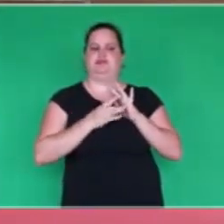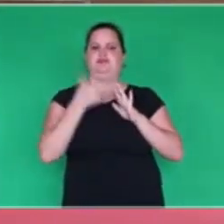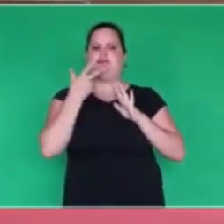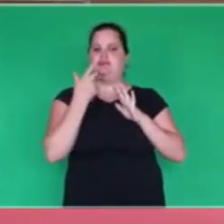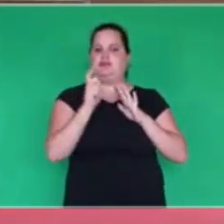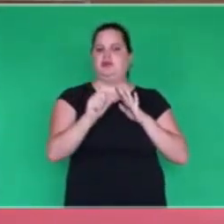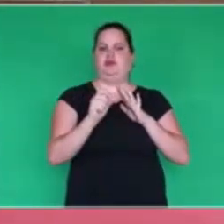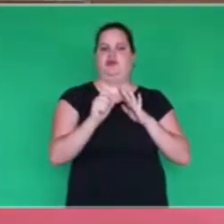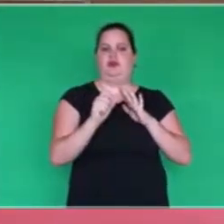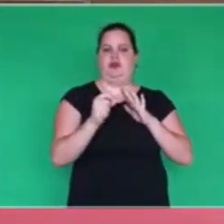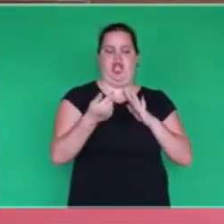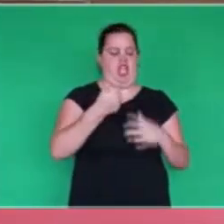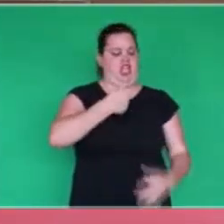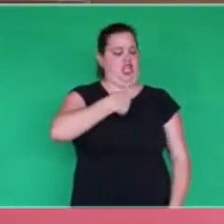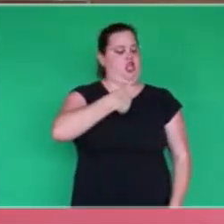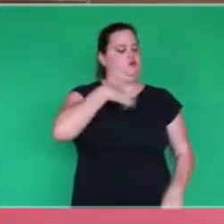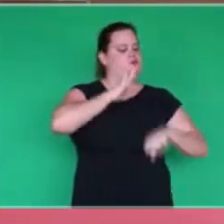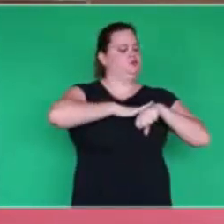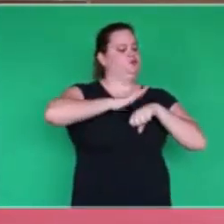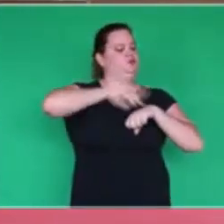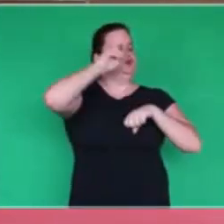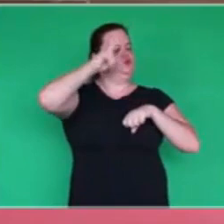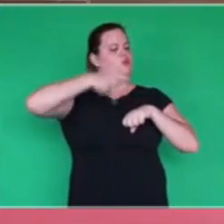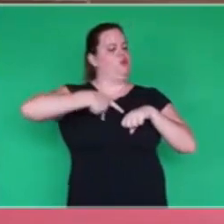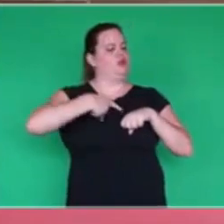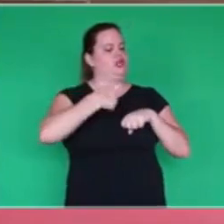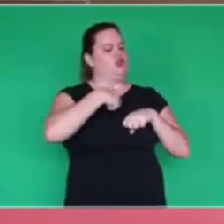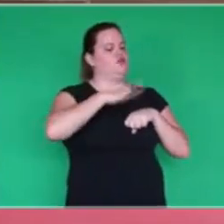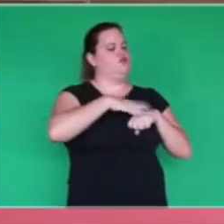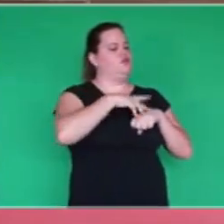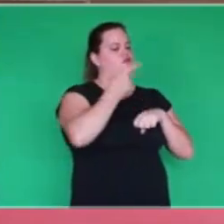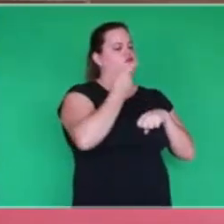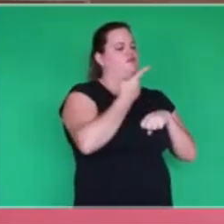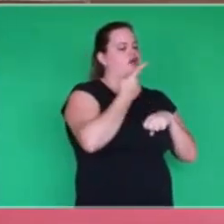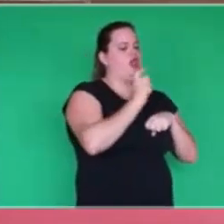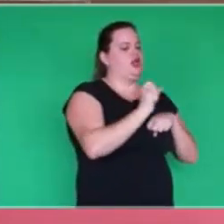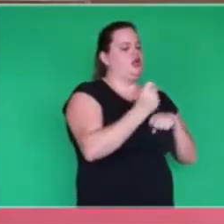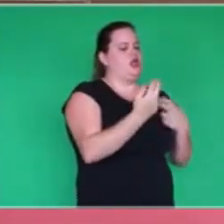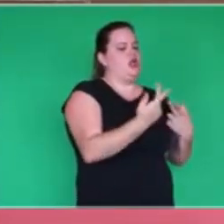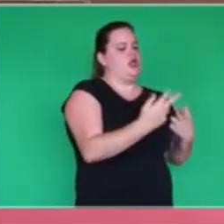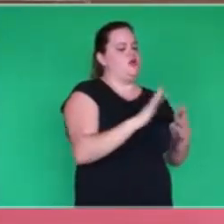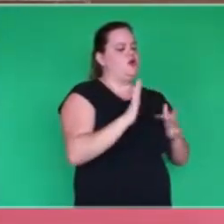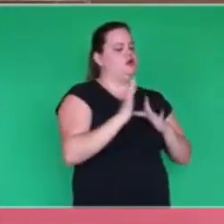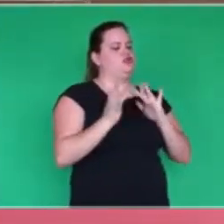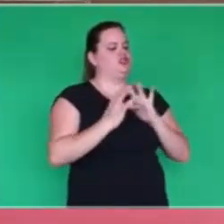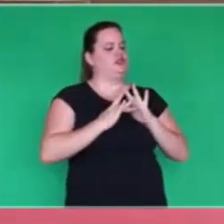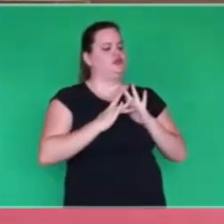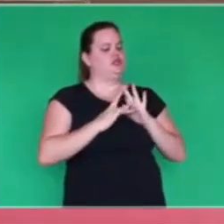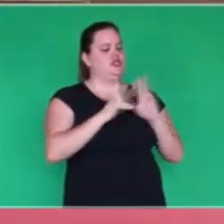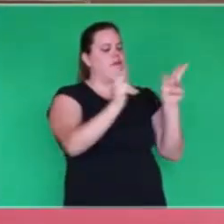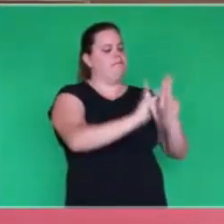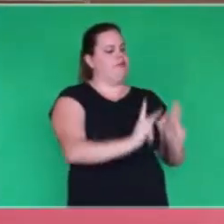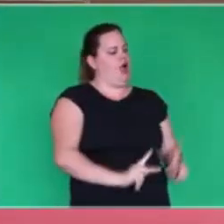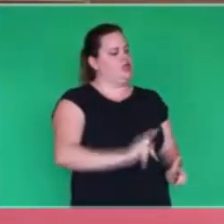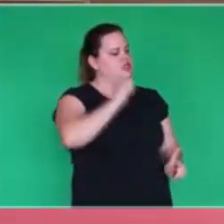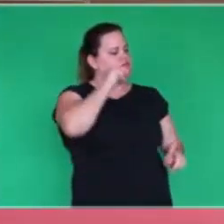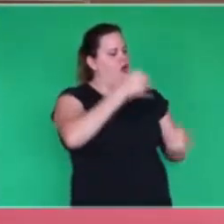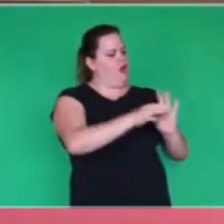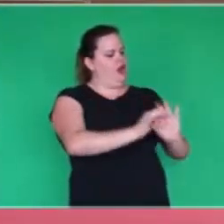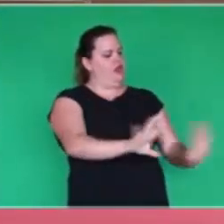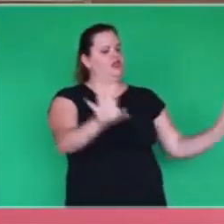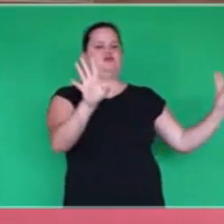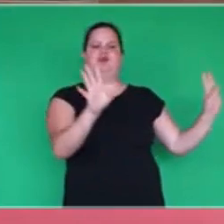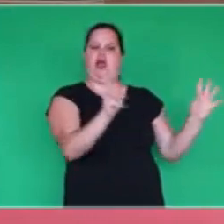that everybody wants to pursue their own desires. However, God has a plan, and